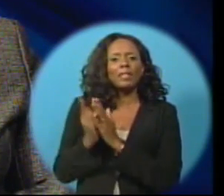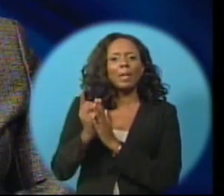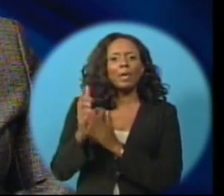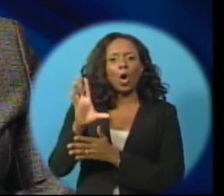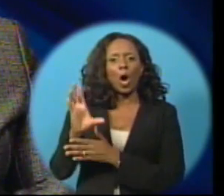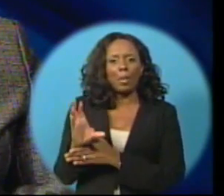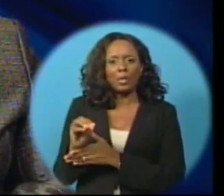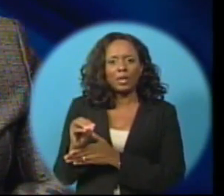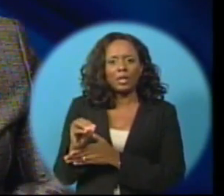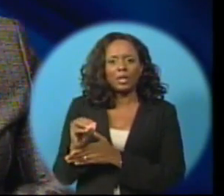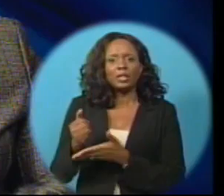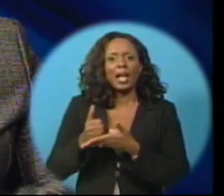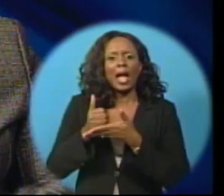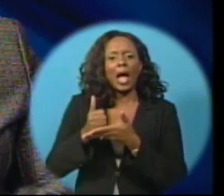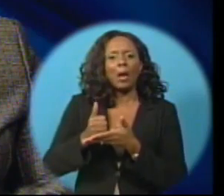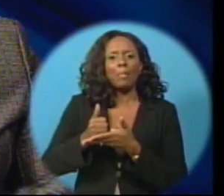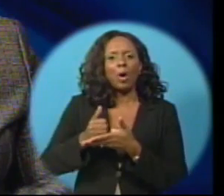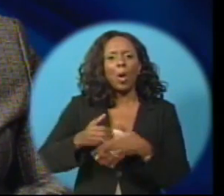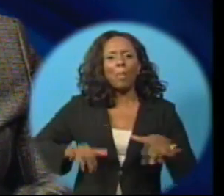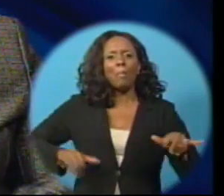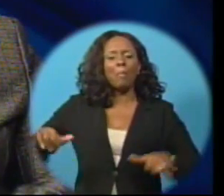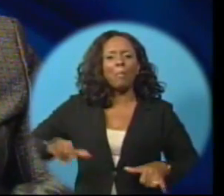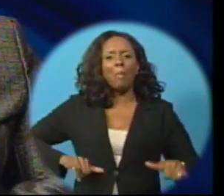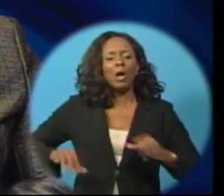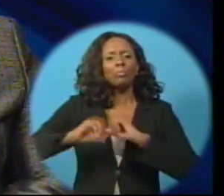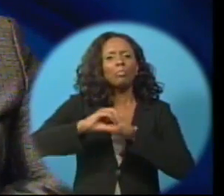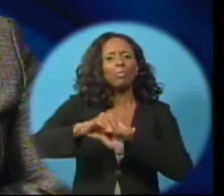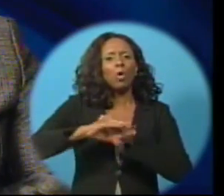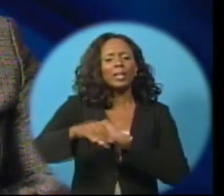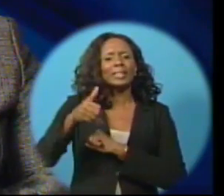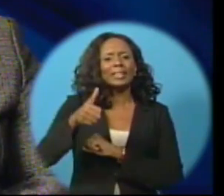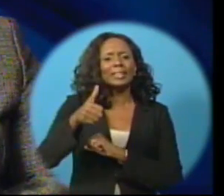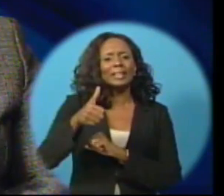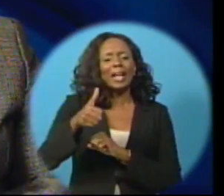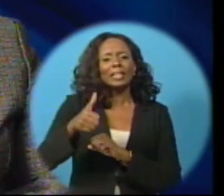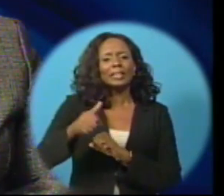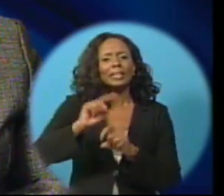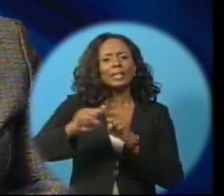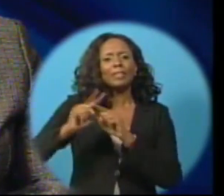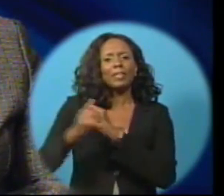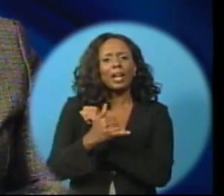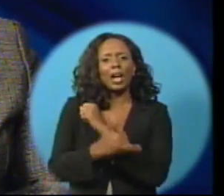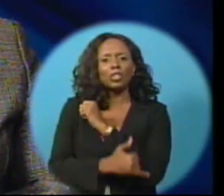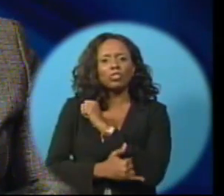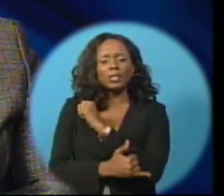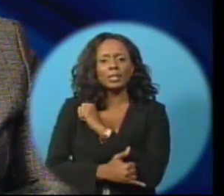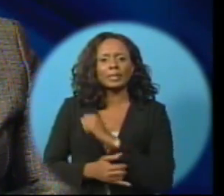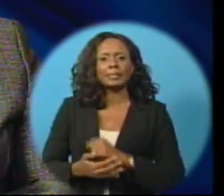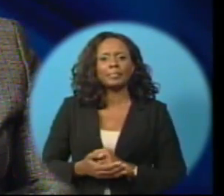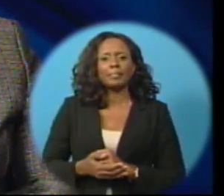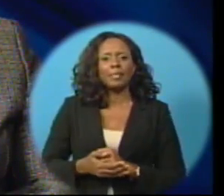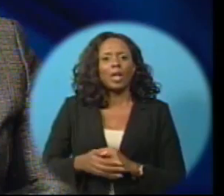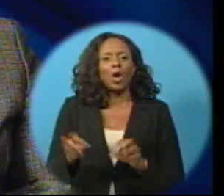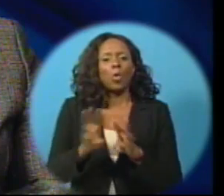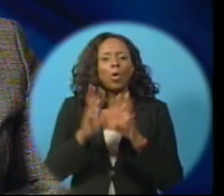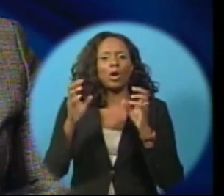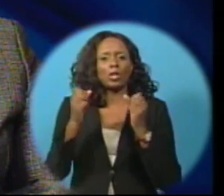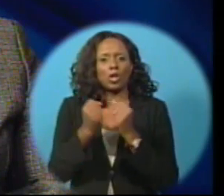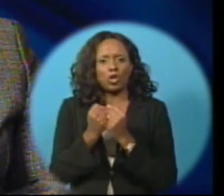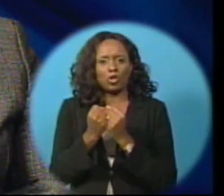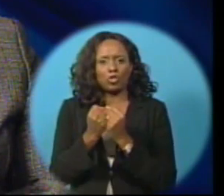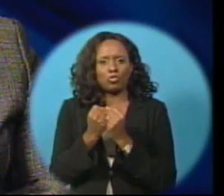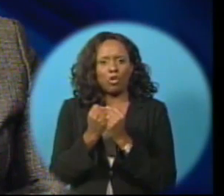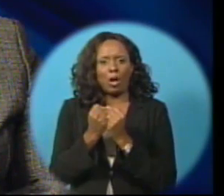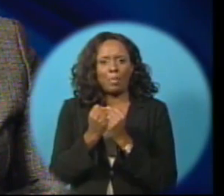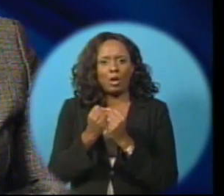an edge in marketing themselves overseas. It's being done through a special workshop. Managing Director of the Chabot Media Group, Joan